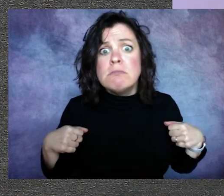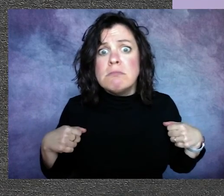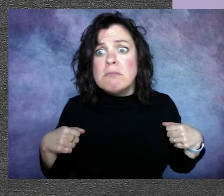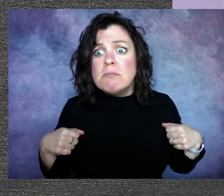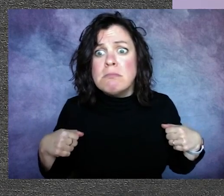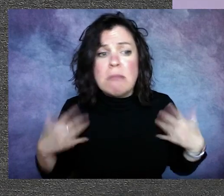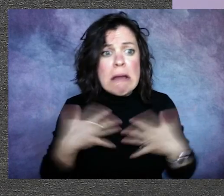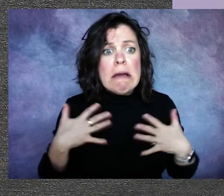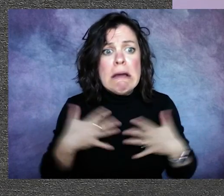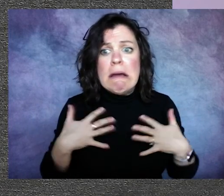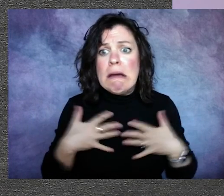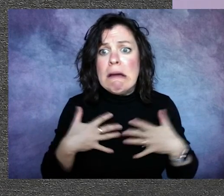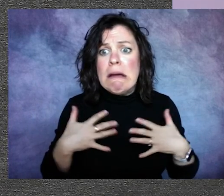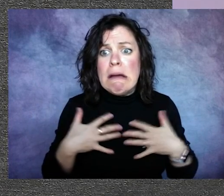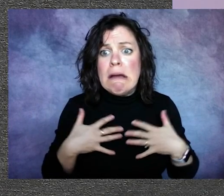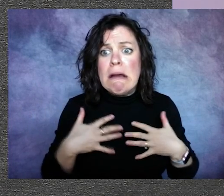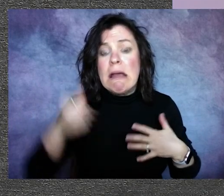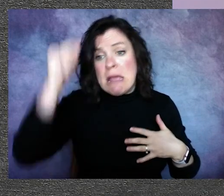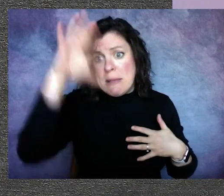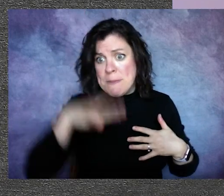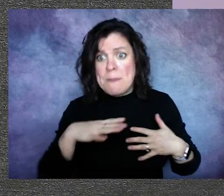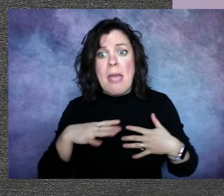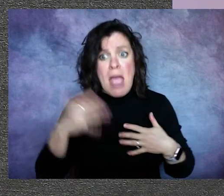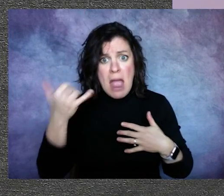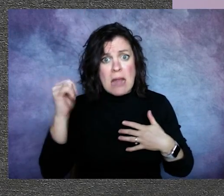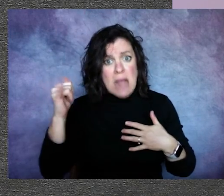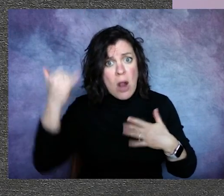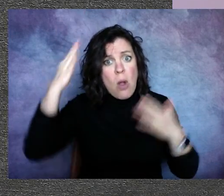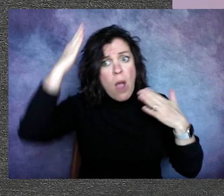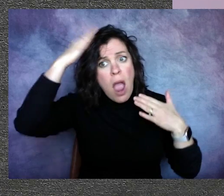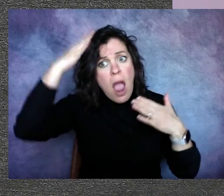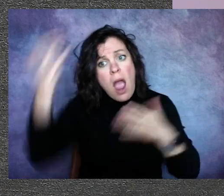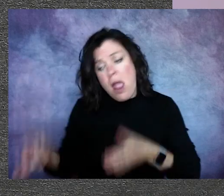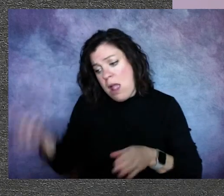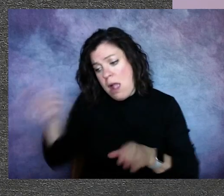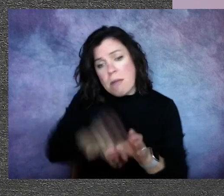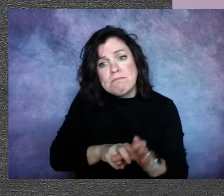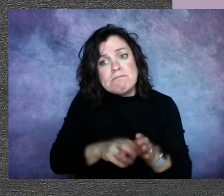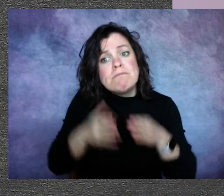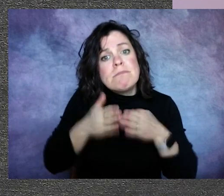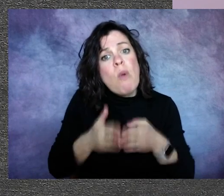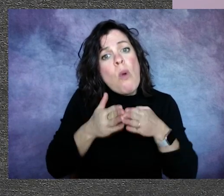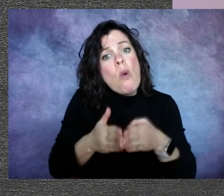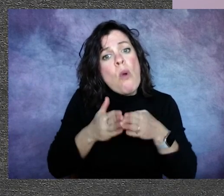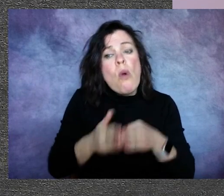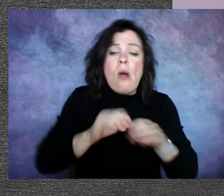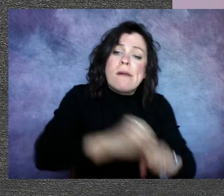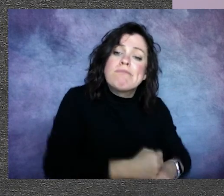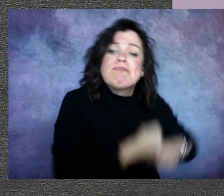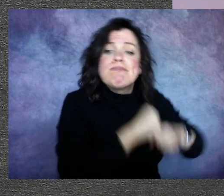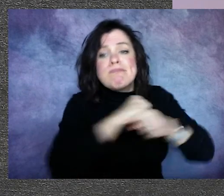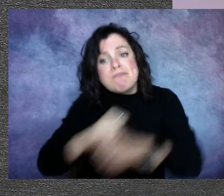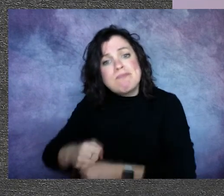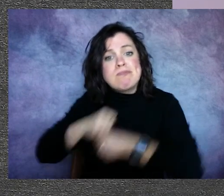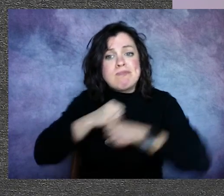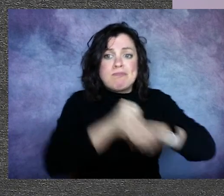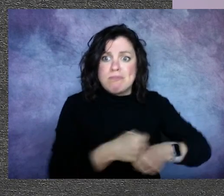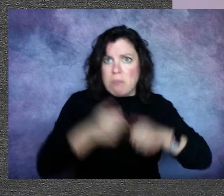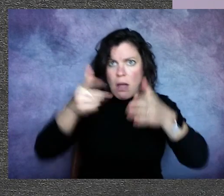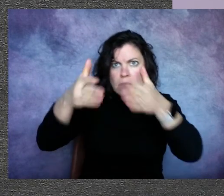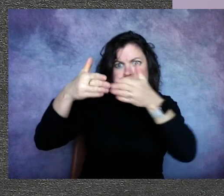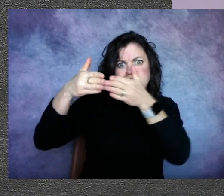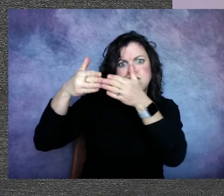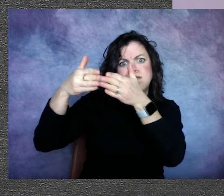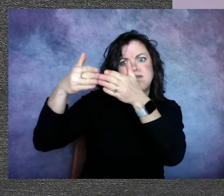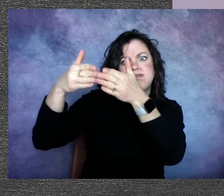Yikes! The man with the big yellow hat put George into a little boat, and a sailor rowed them both across the water to a big ship. George was